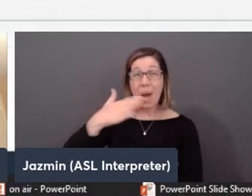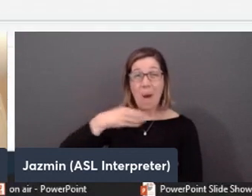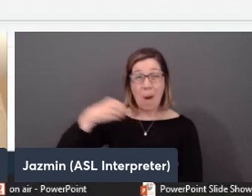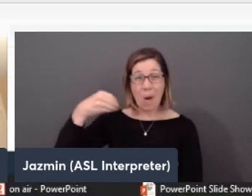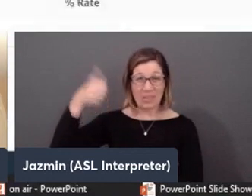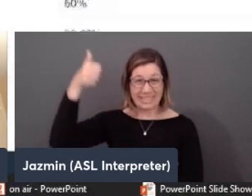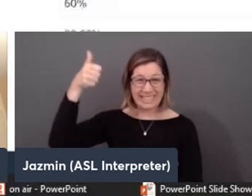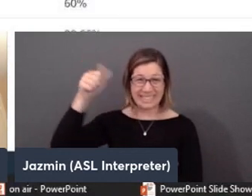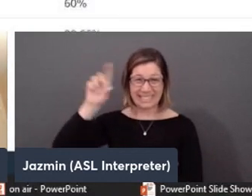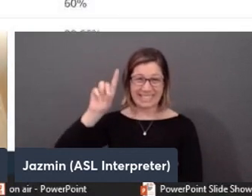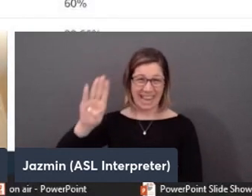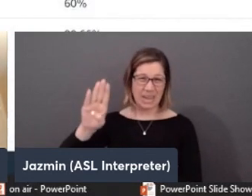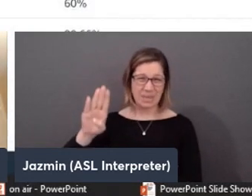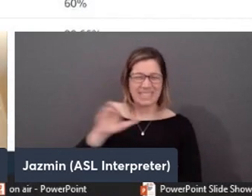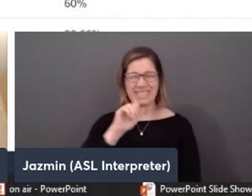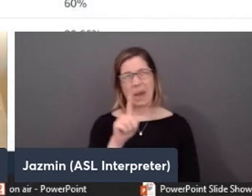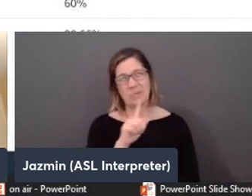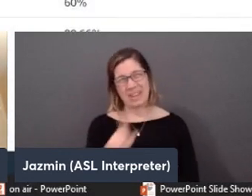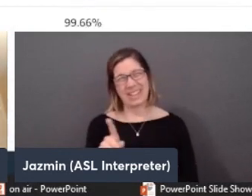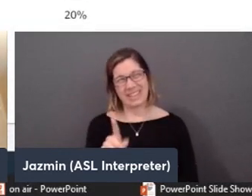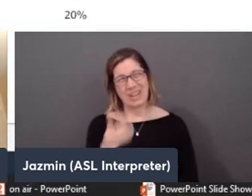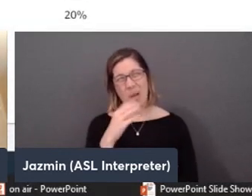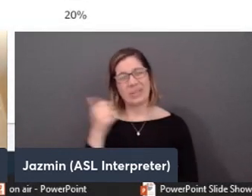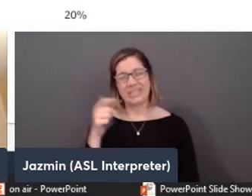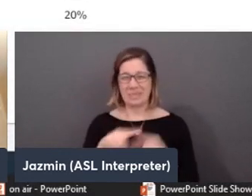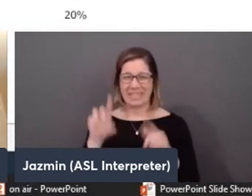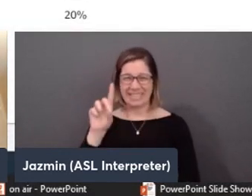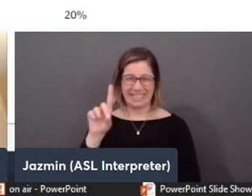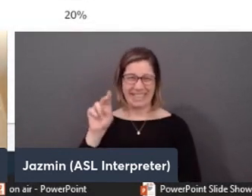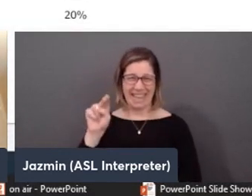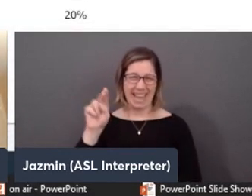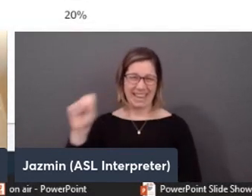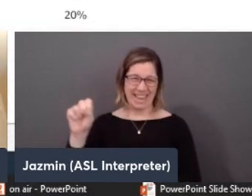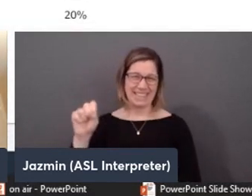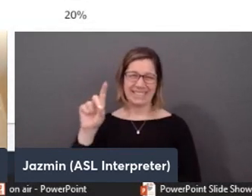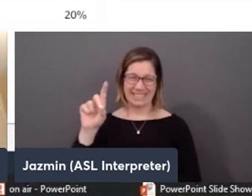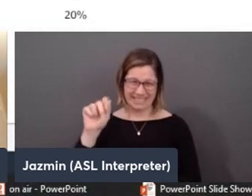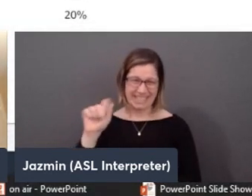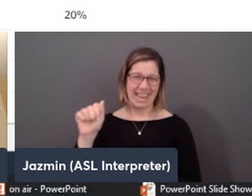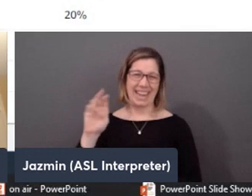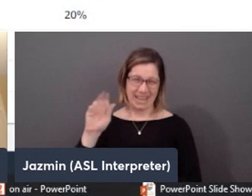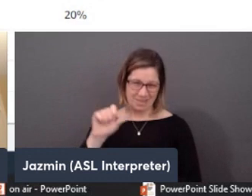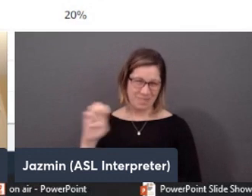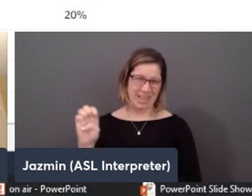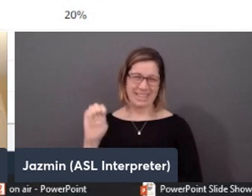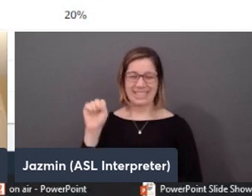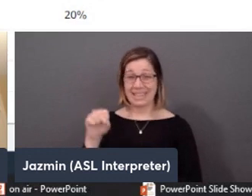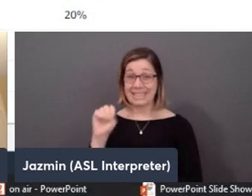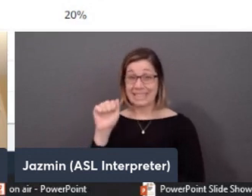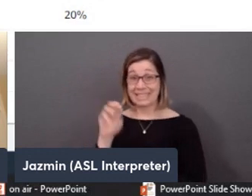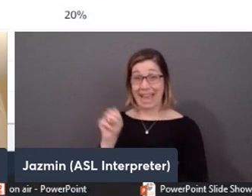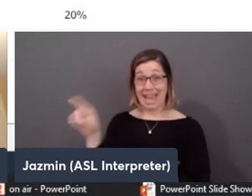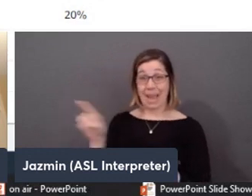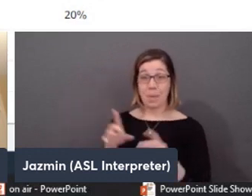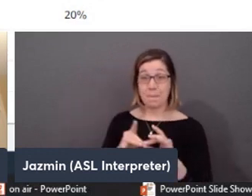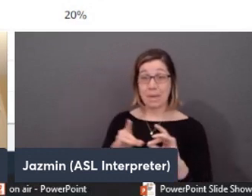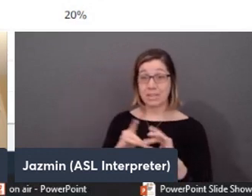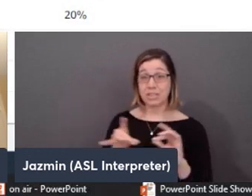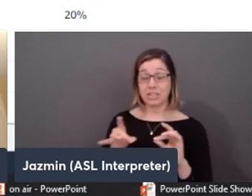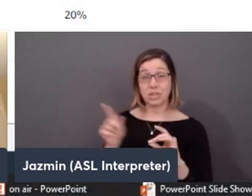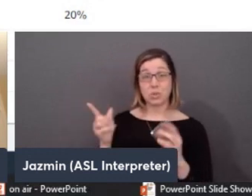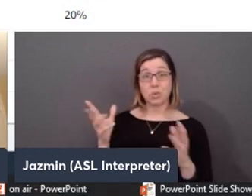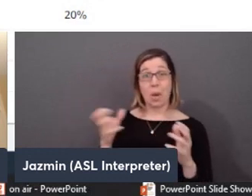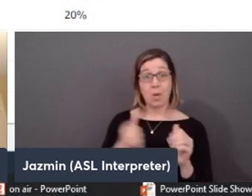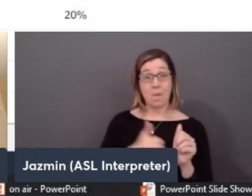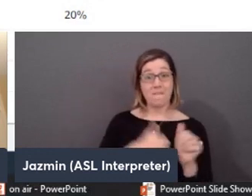really, I guess. Not really, not oldest, but DNS. Yes, a database. I love it. But Sam, you mentioned, like, you want to avoid